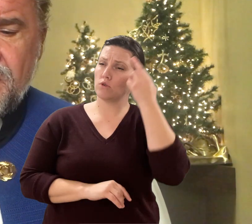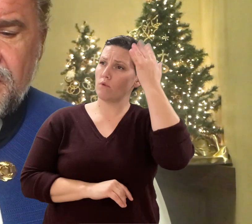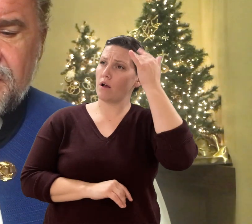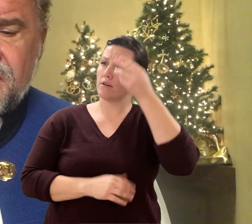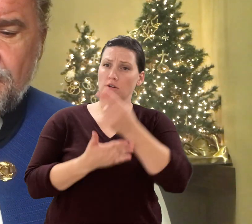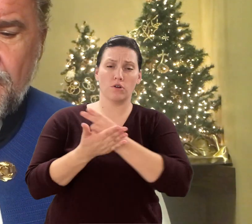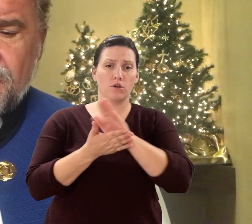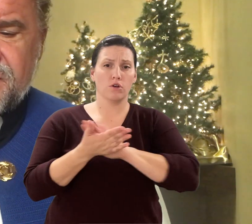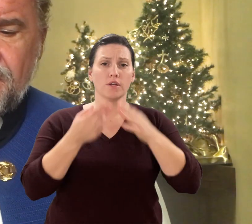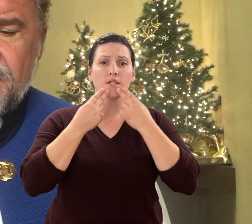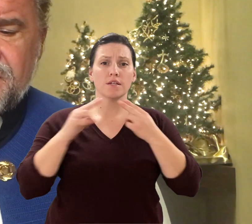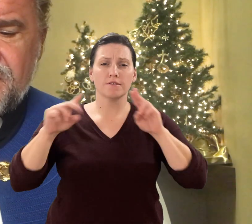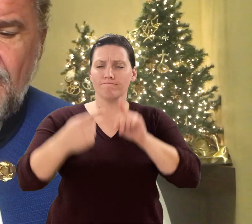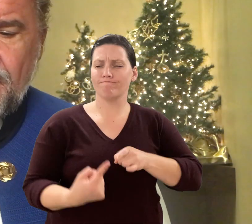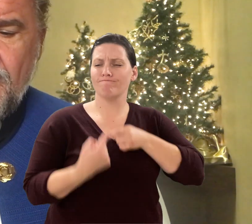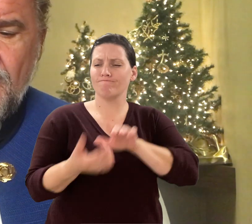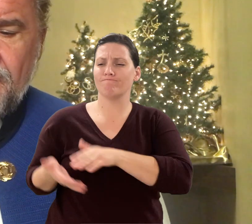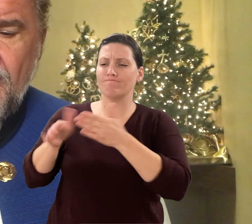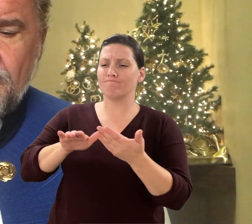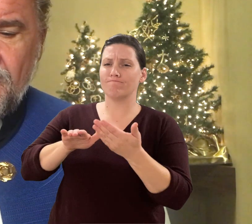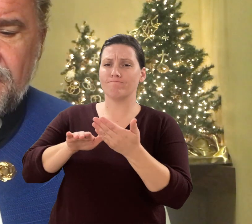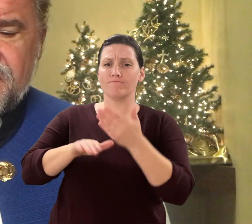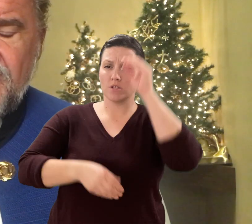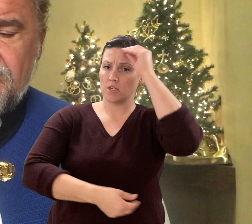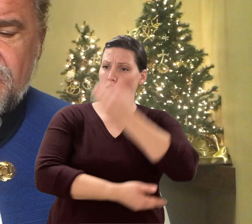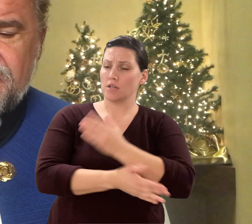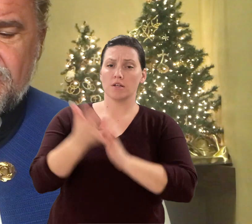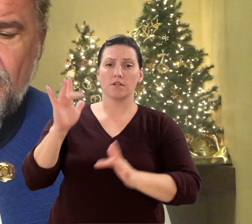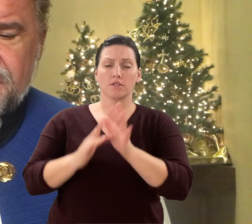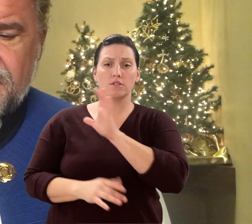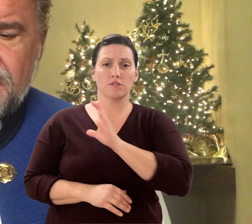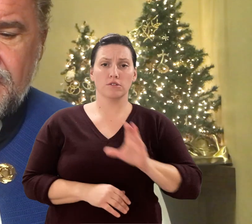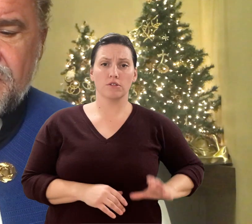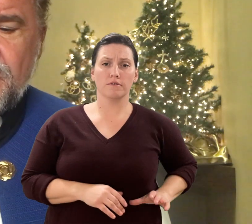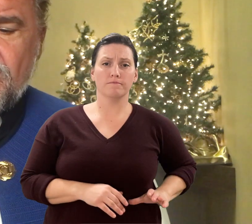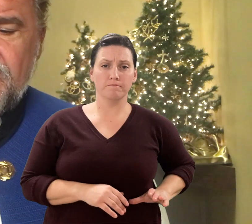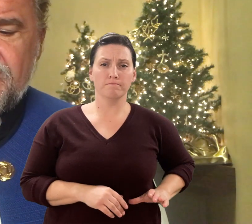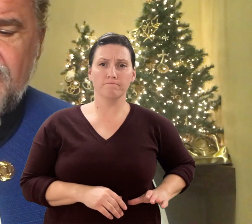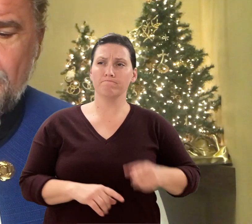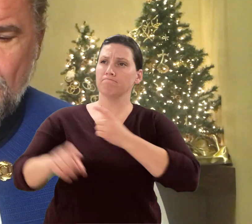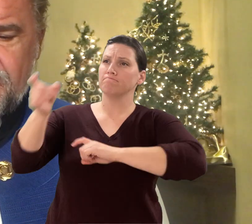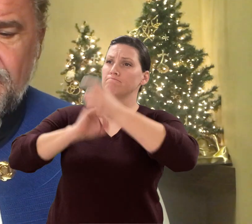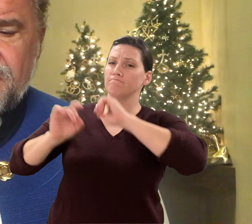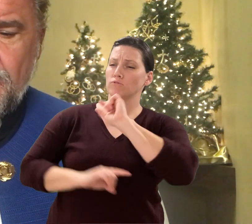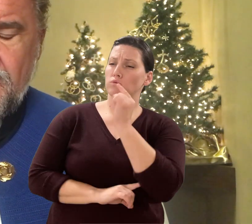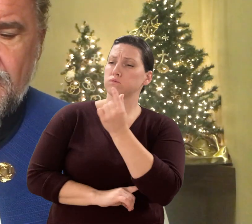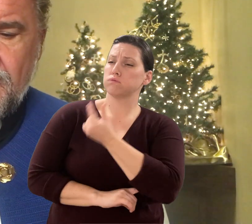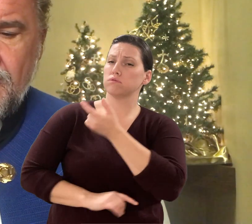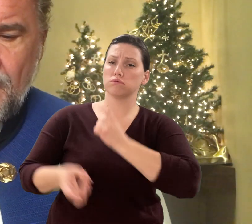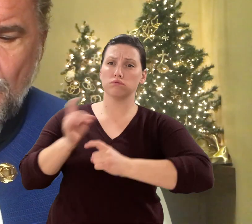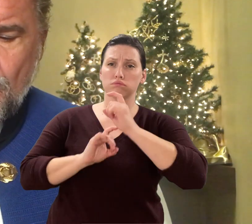holy, innocent, bitter sufferings and death of Thy beloved Son, Jesus Christ, to be gracious and merciful to